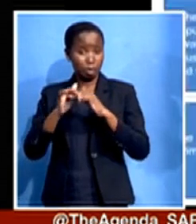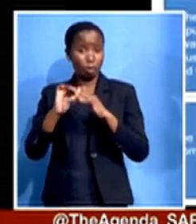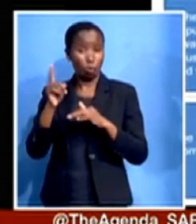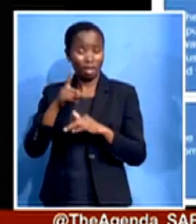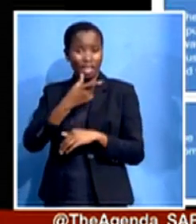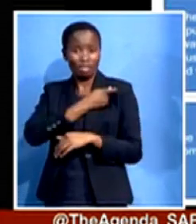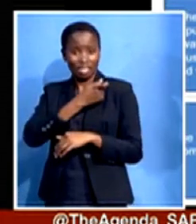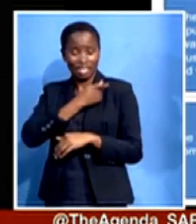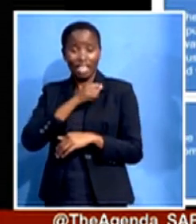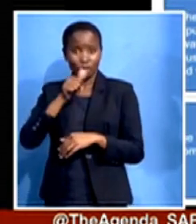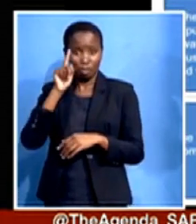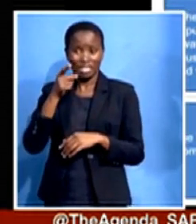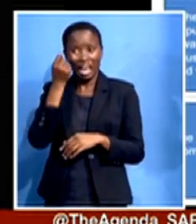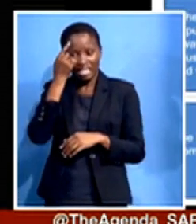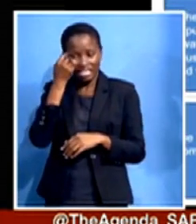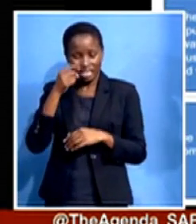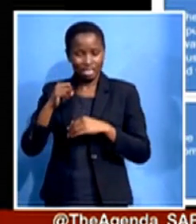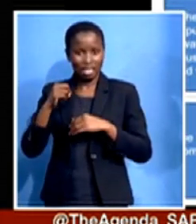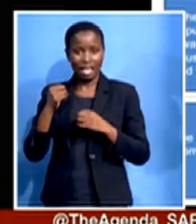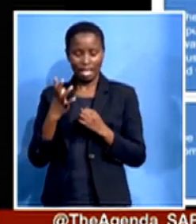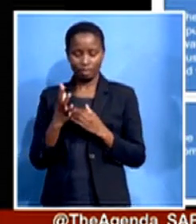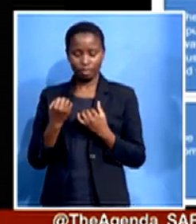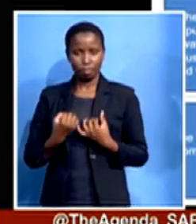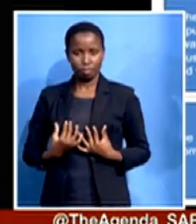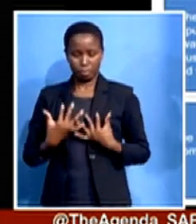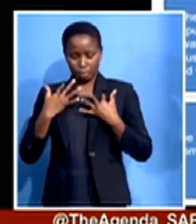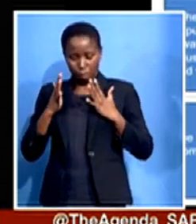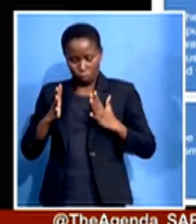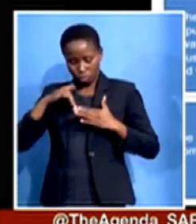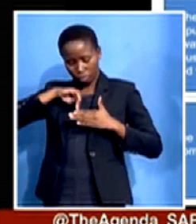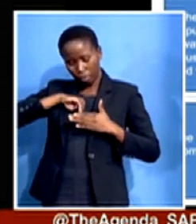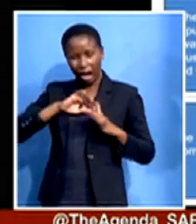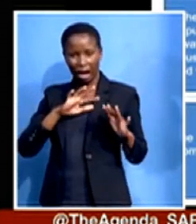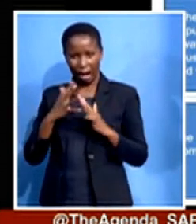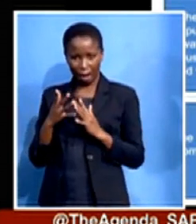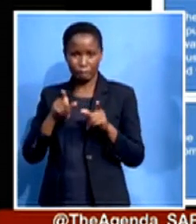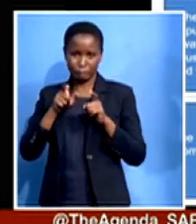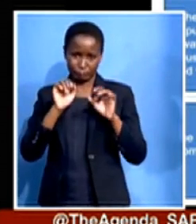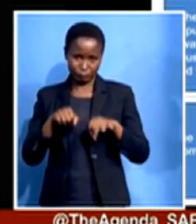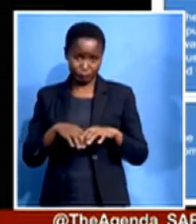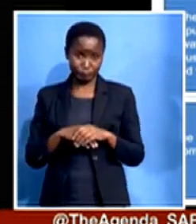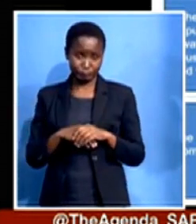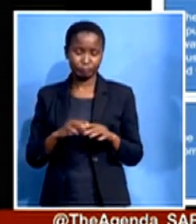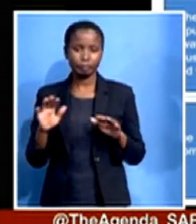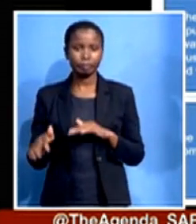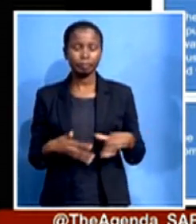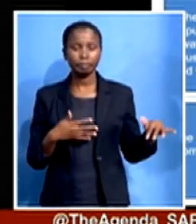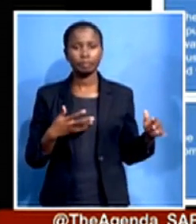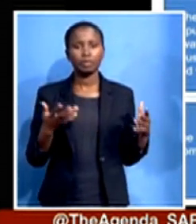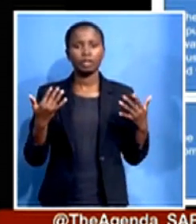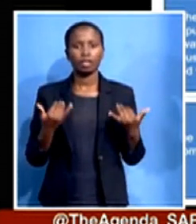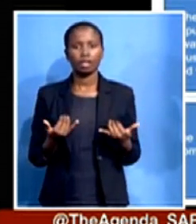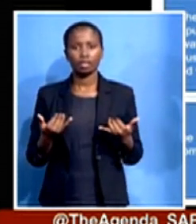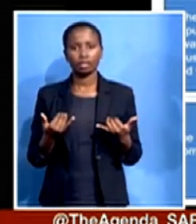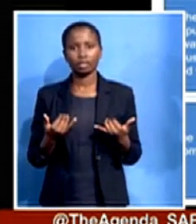We also spend a bit more time looking at the survey work, and then there were